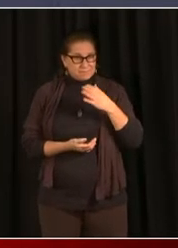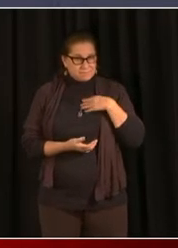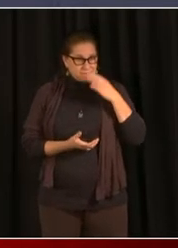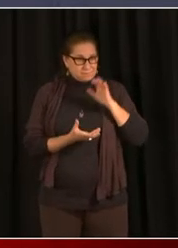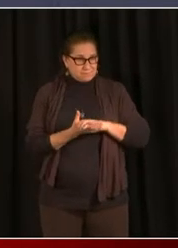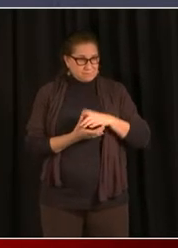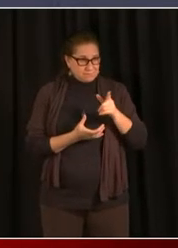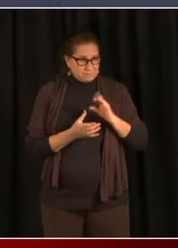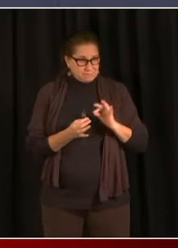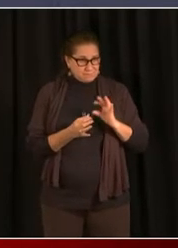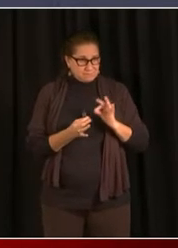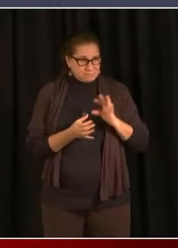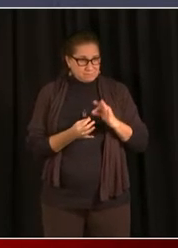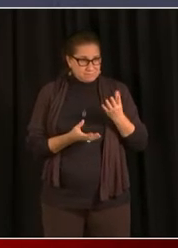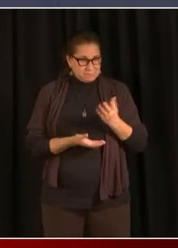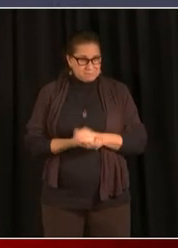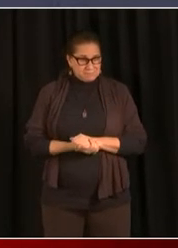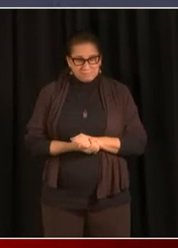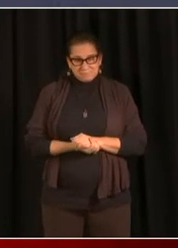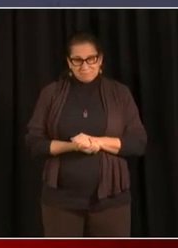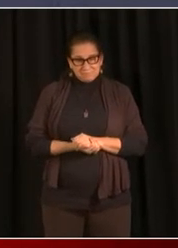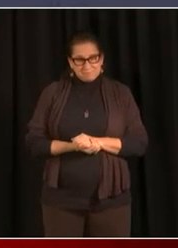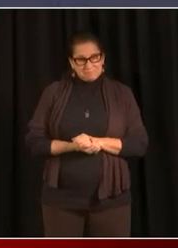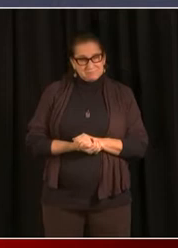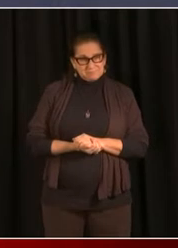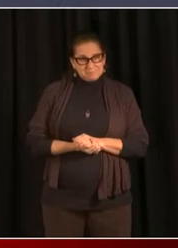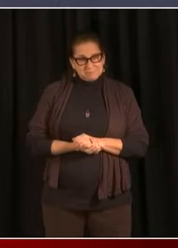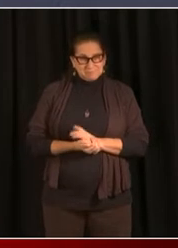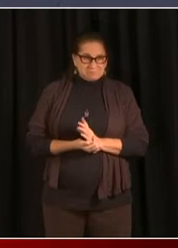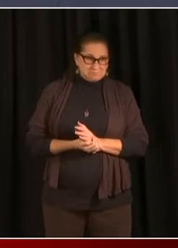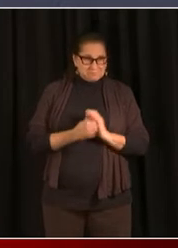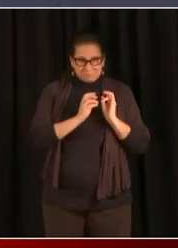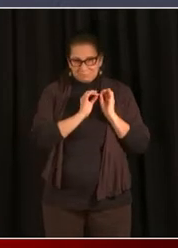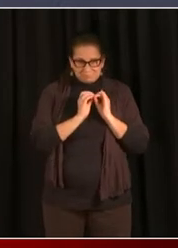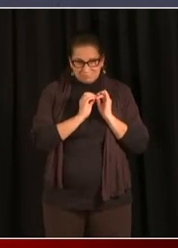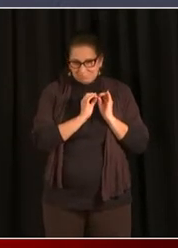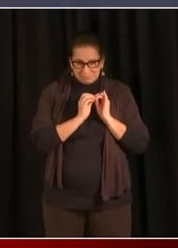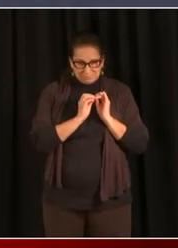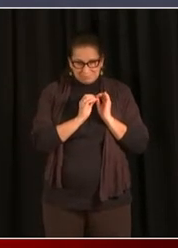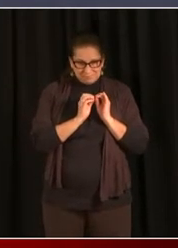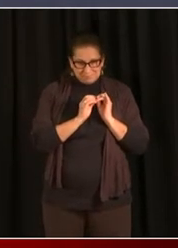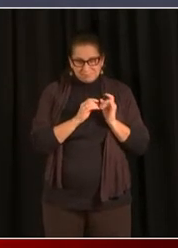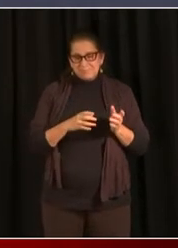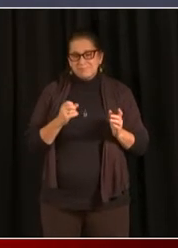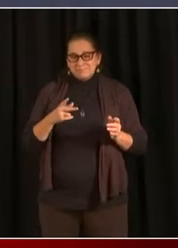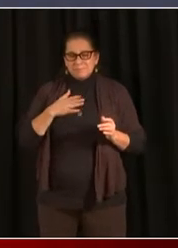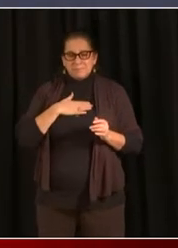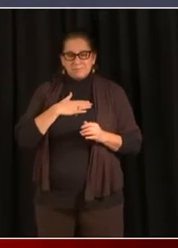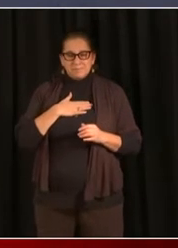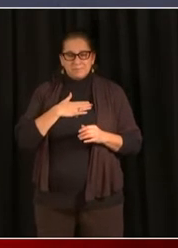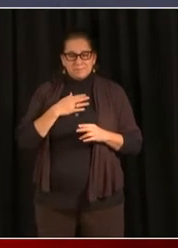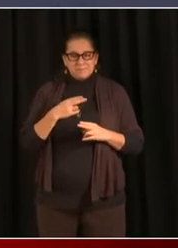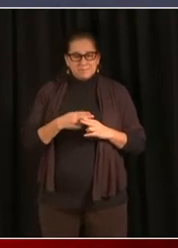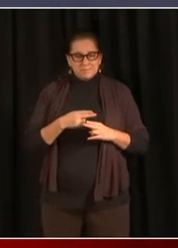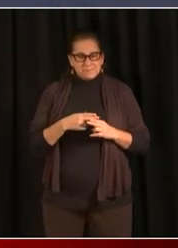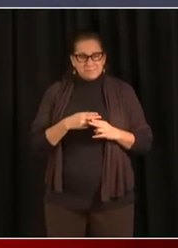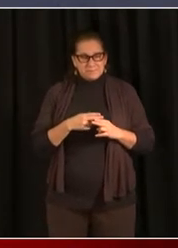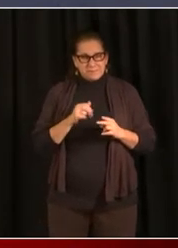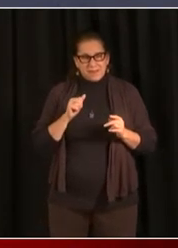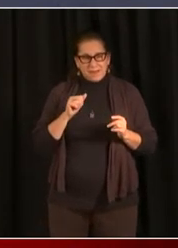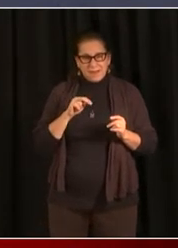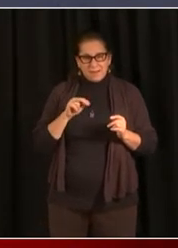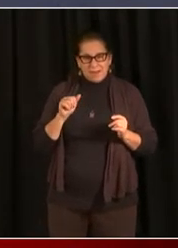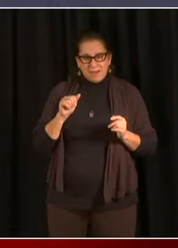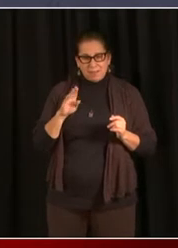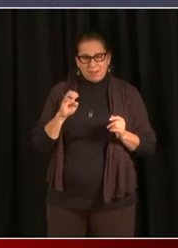York and in London achieved your champion chocolate. Well, my name is Anabella, and I have been